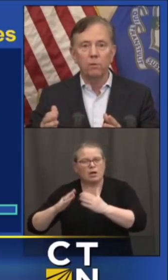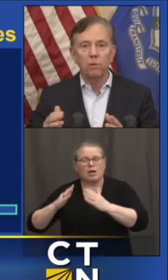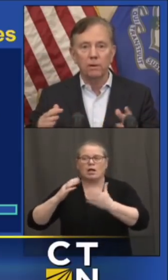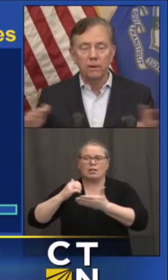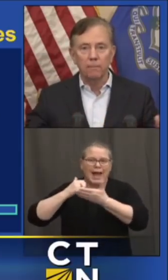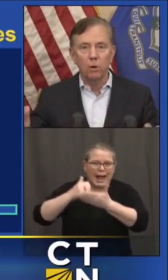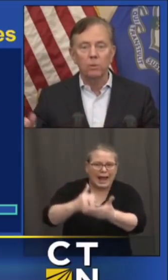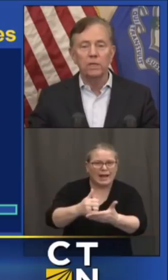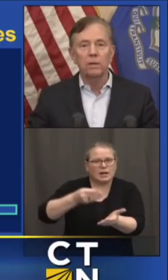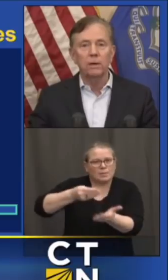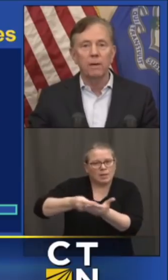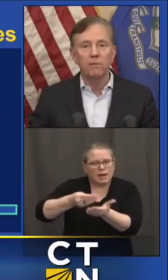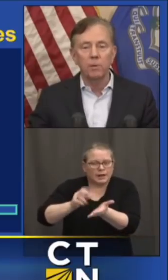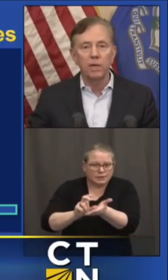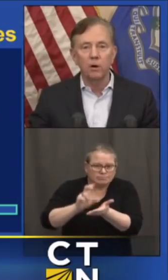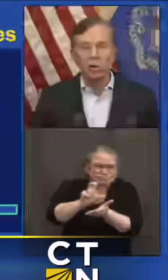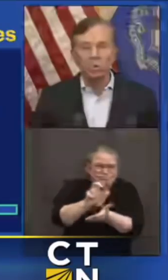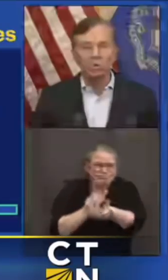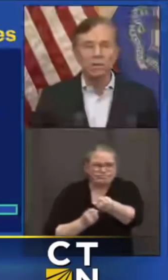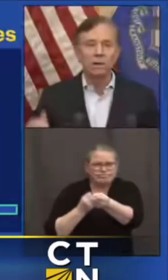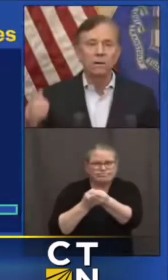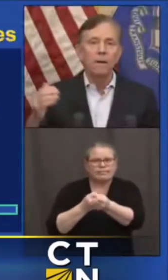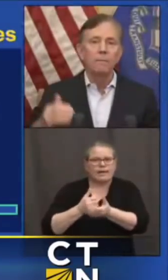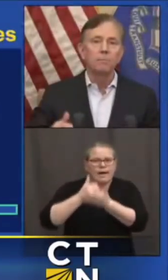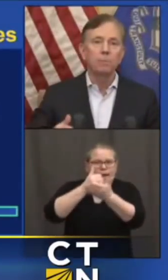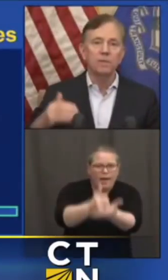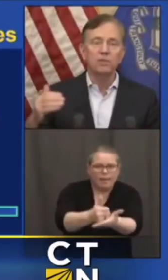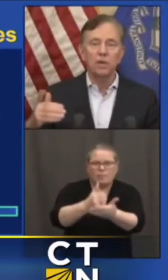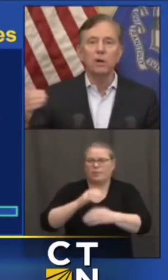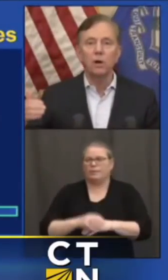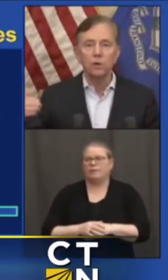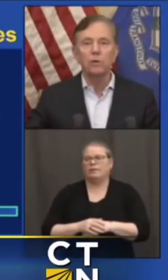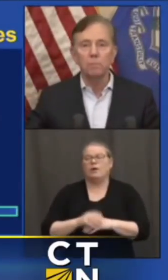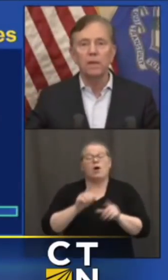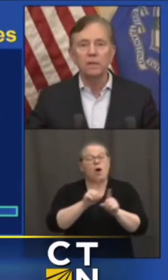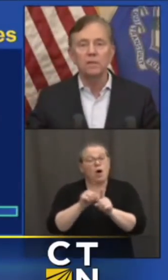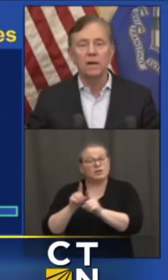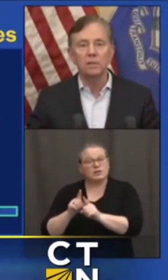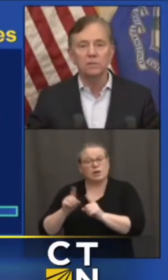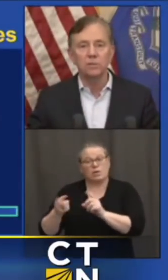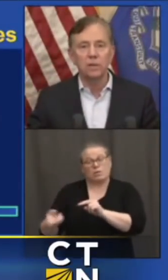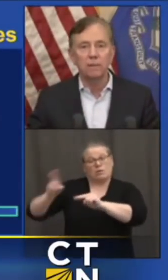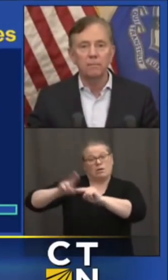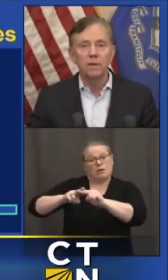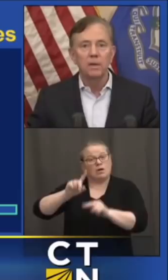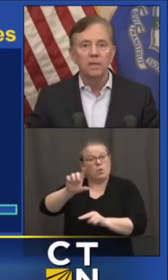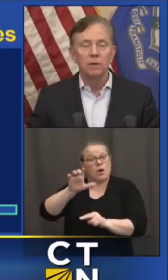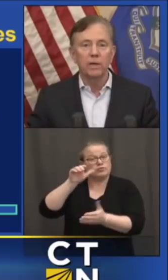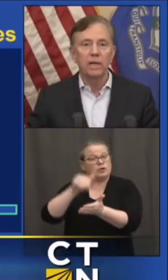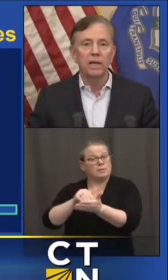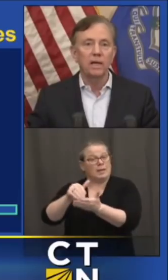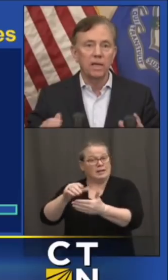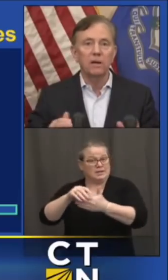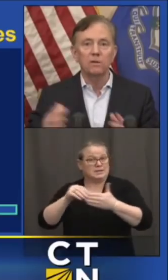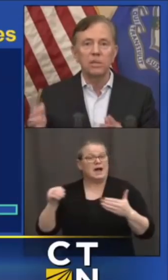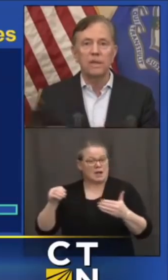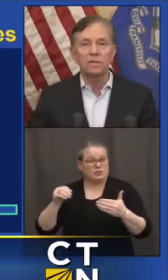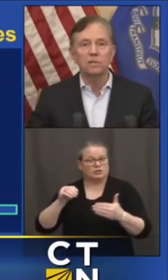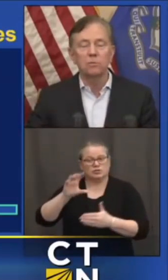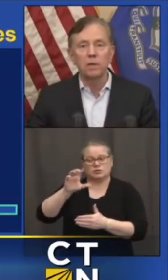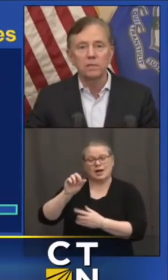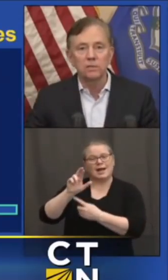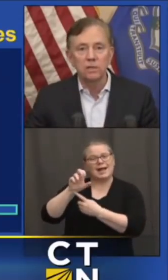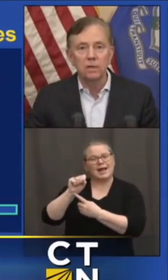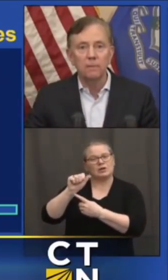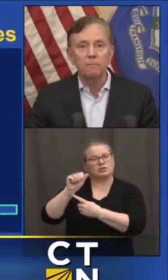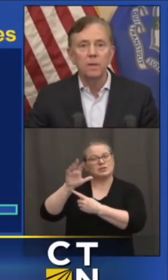going forward, holding everybody harmless there, plus another $100 million that we're getting out of CARES Act,